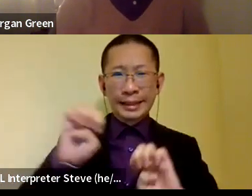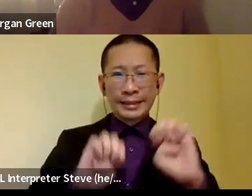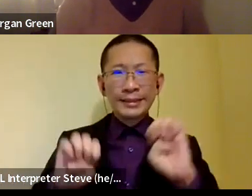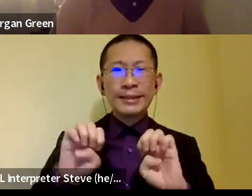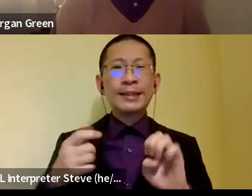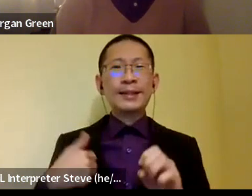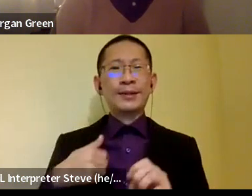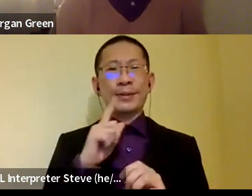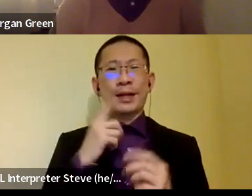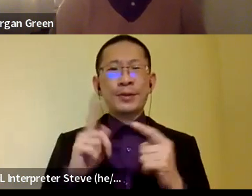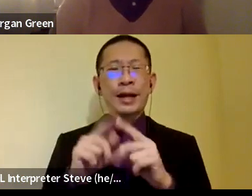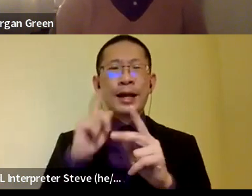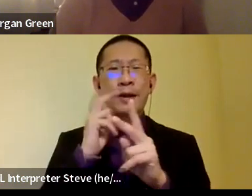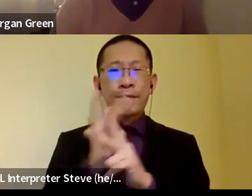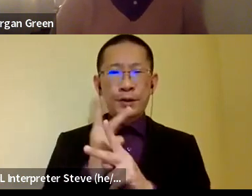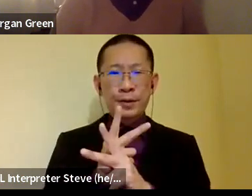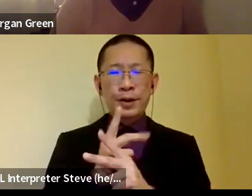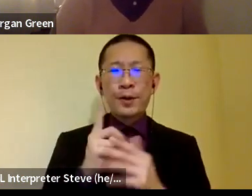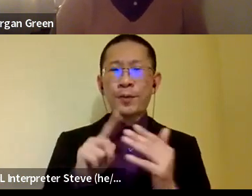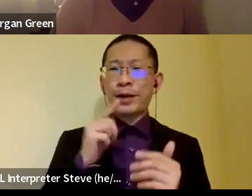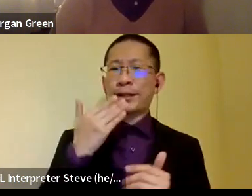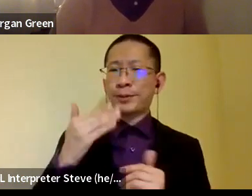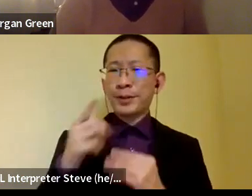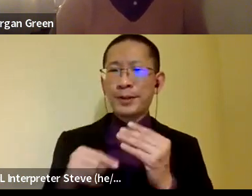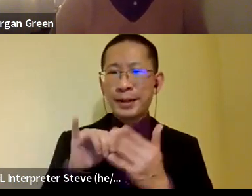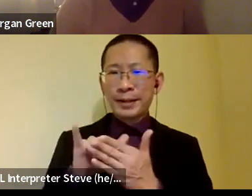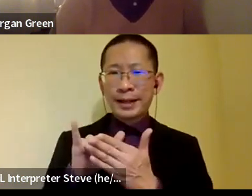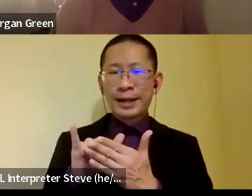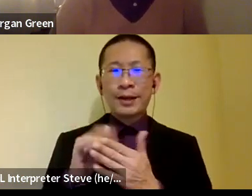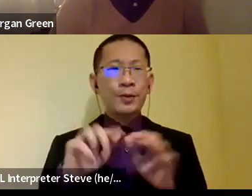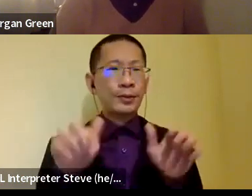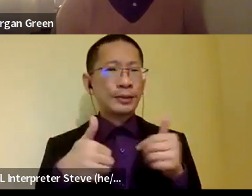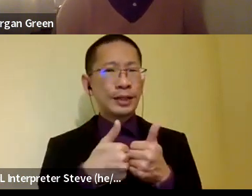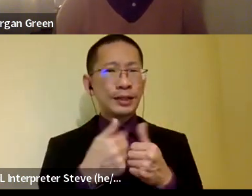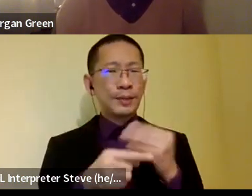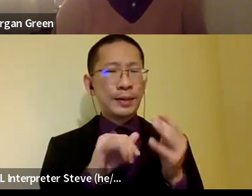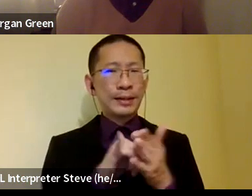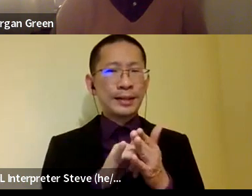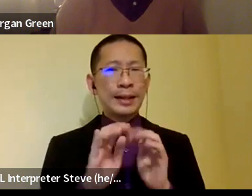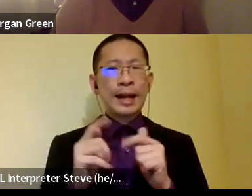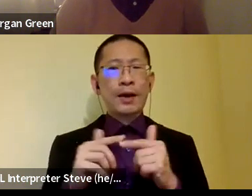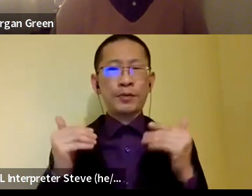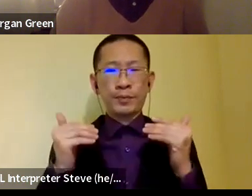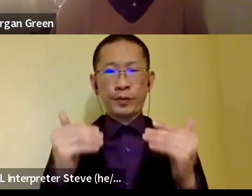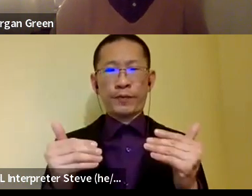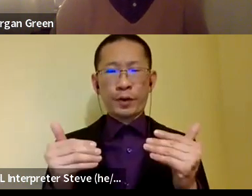we're like figuring out what is great about it and what is challenging about it for how to move forward